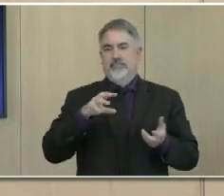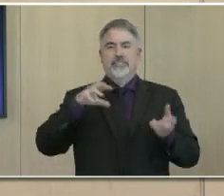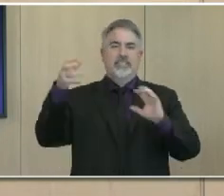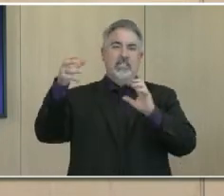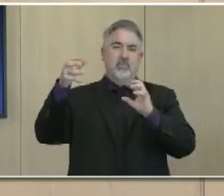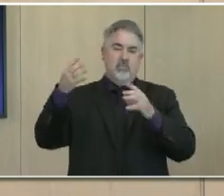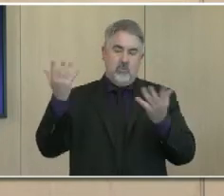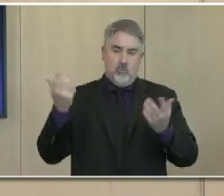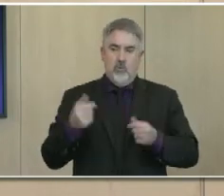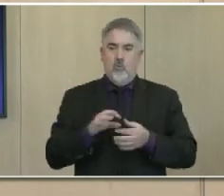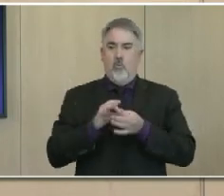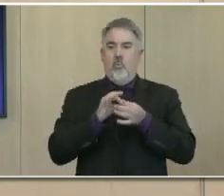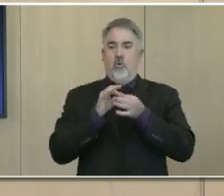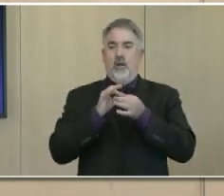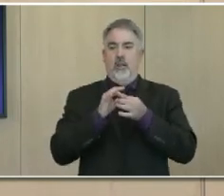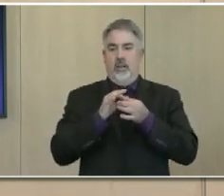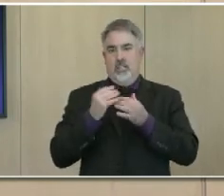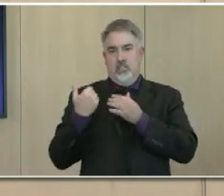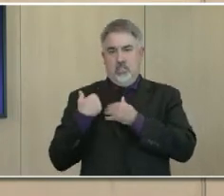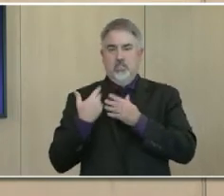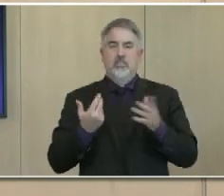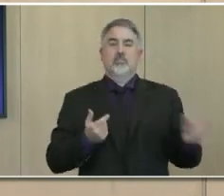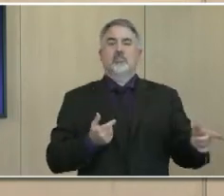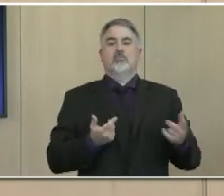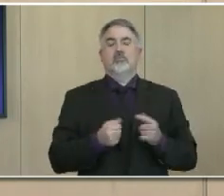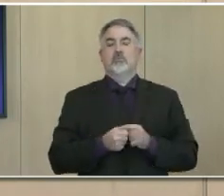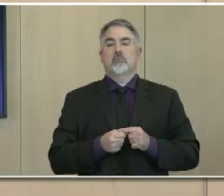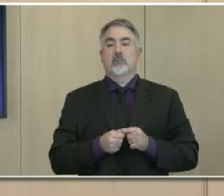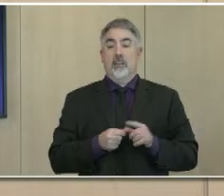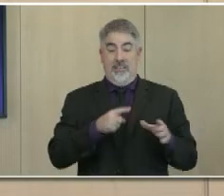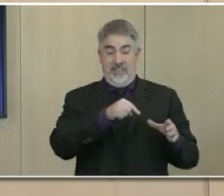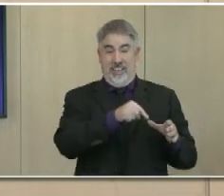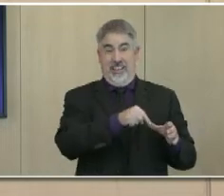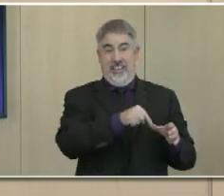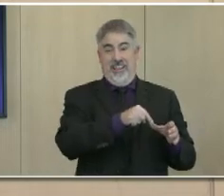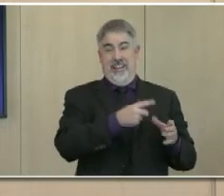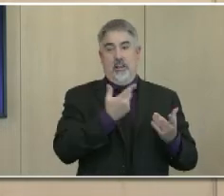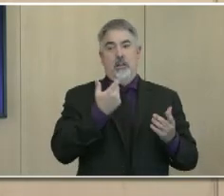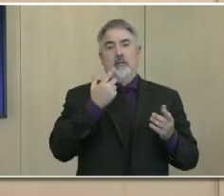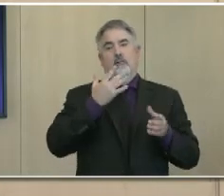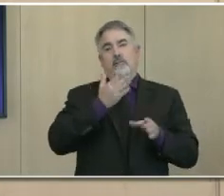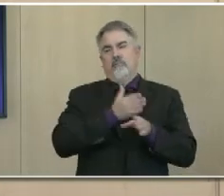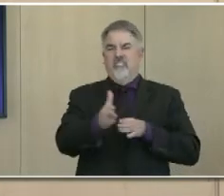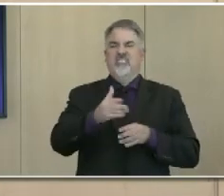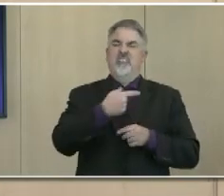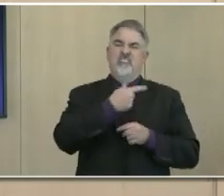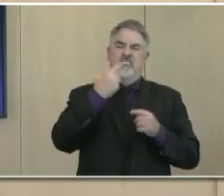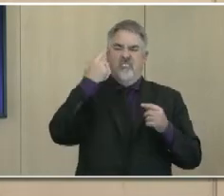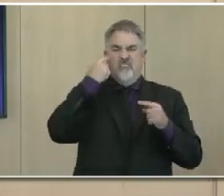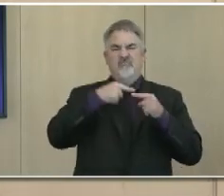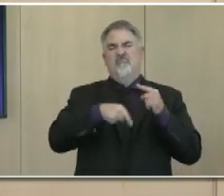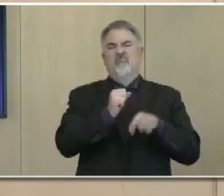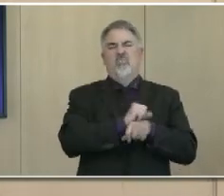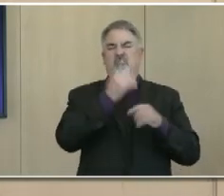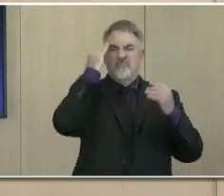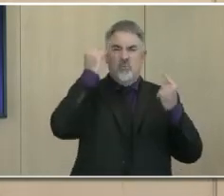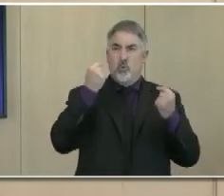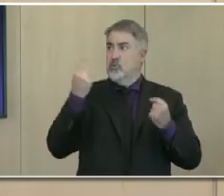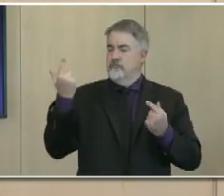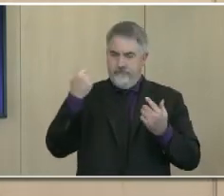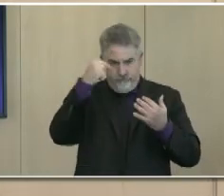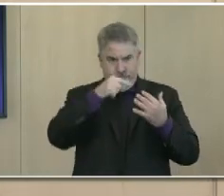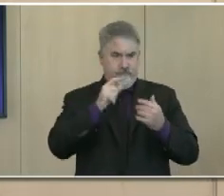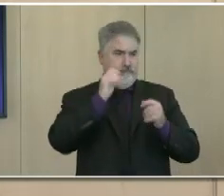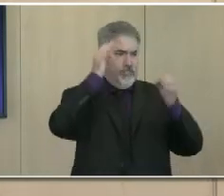incredibly professional individuals that we practice this and we work this year-round. And so that resource request comes to